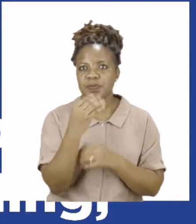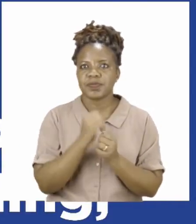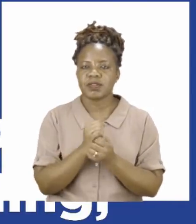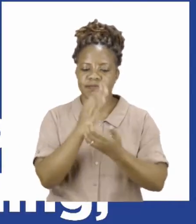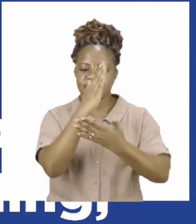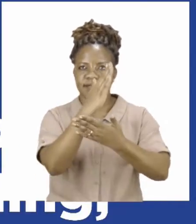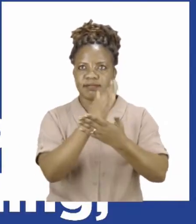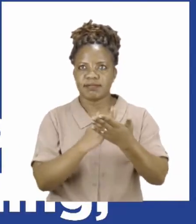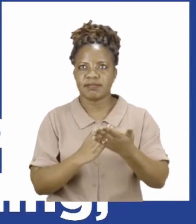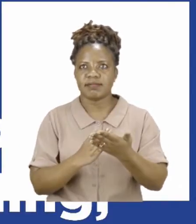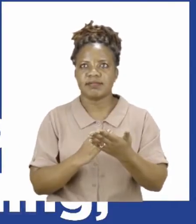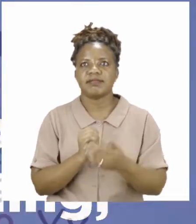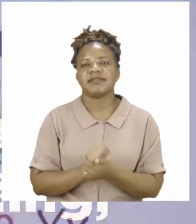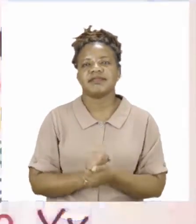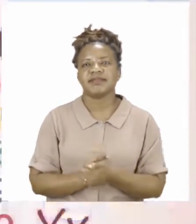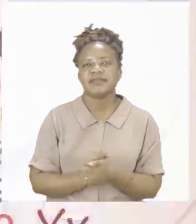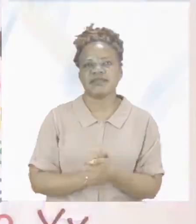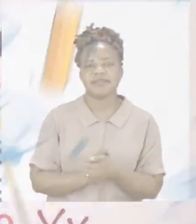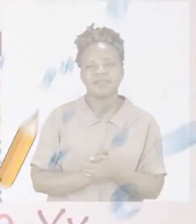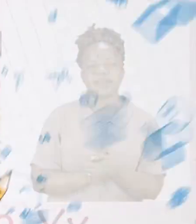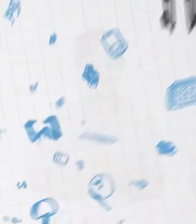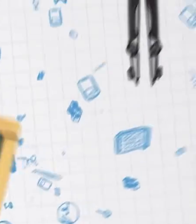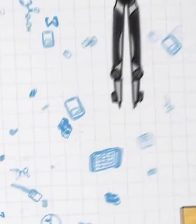and halving.